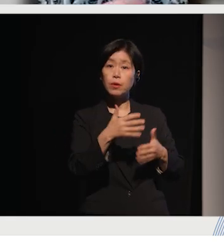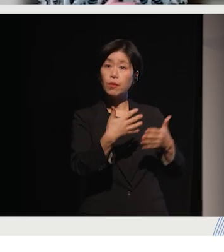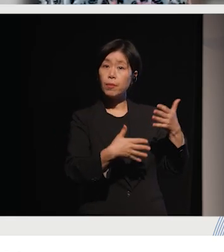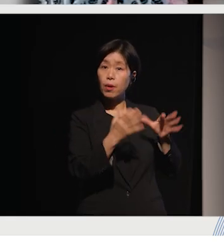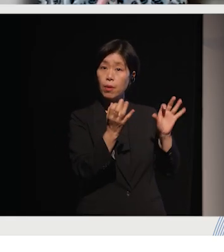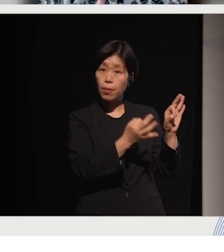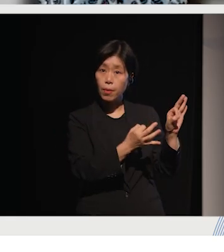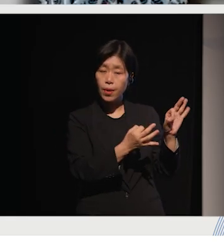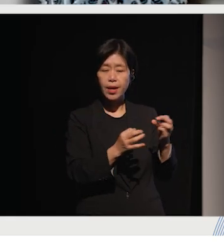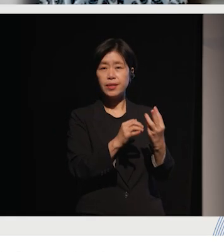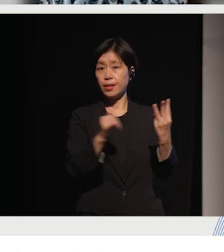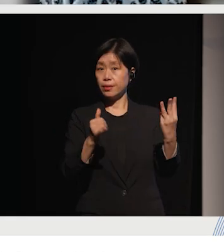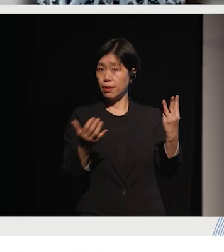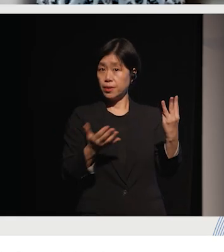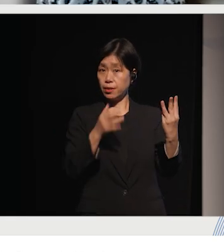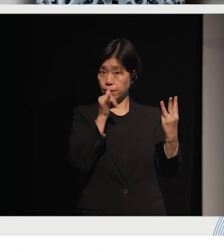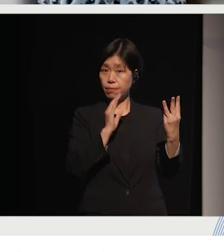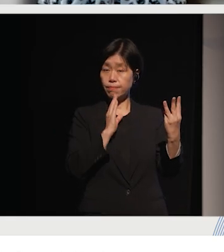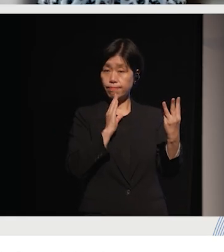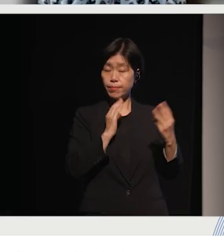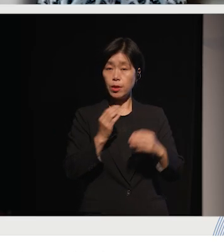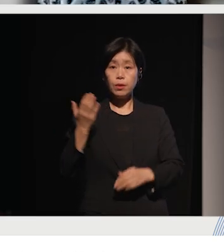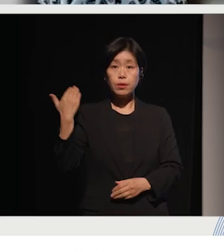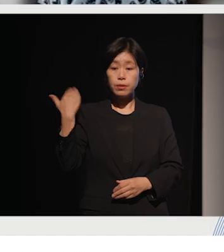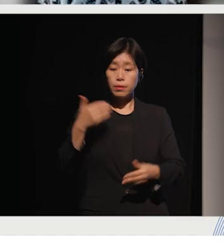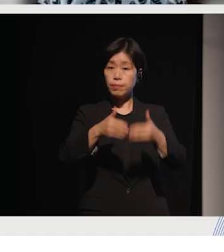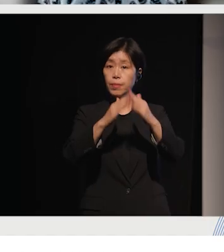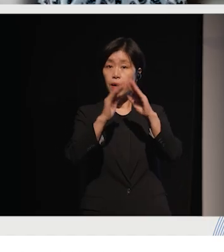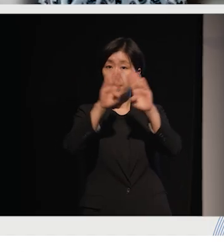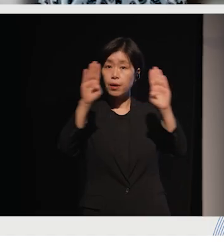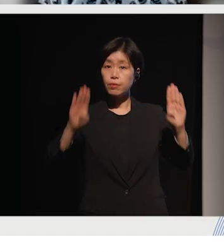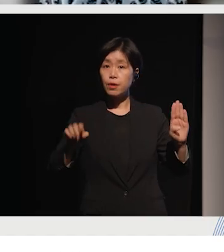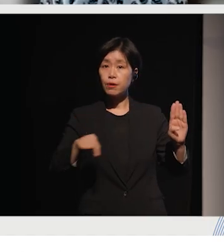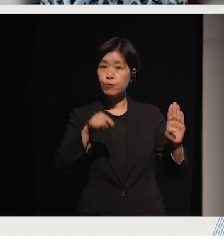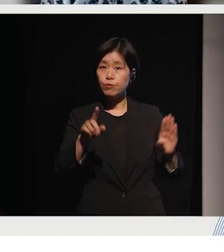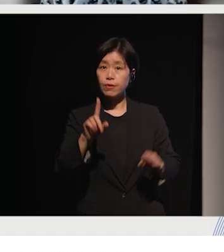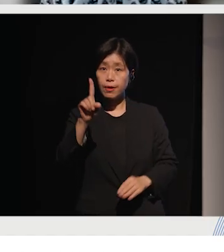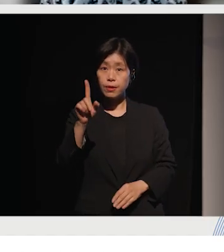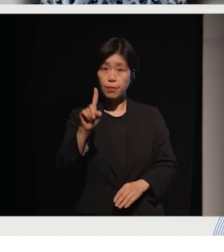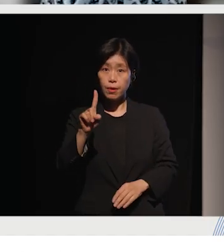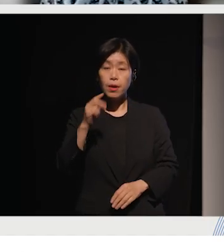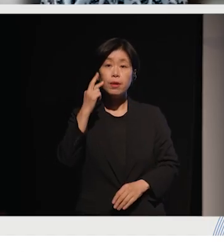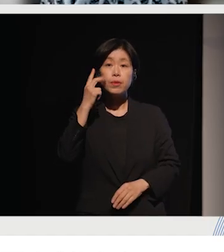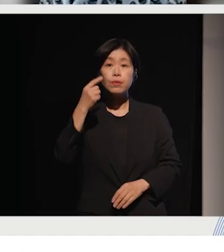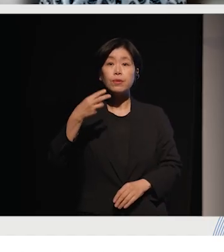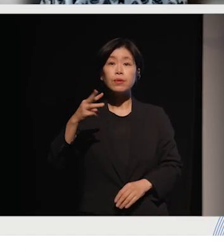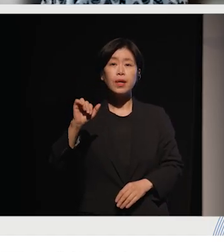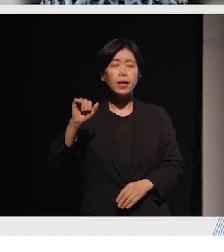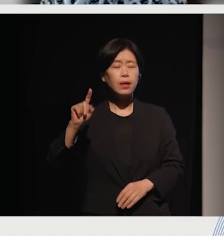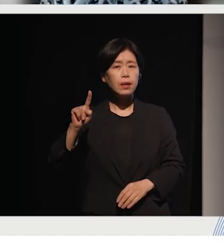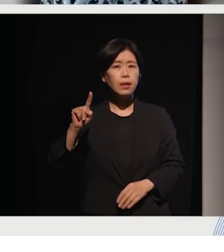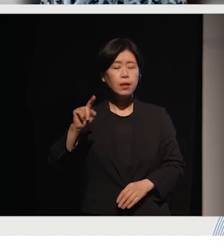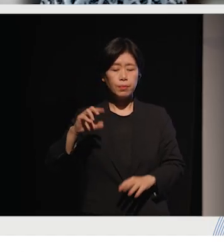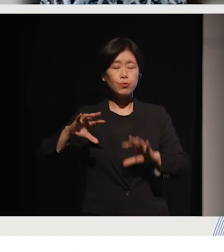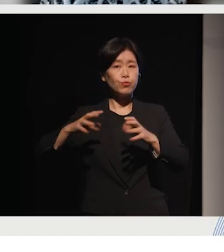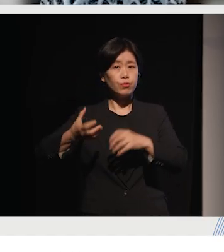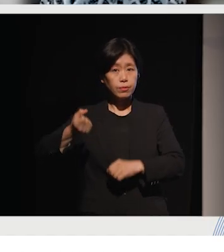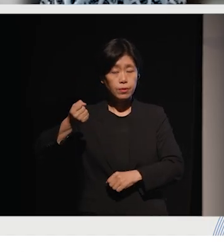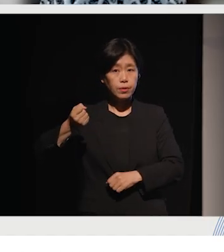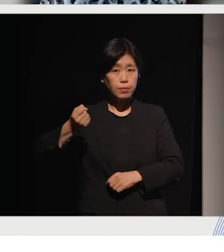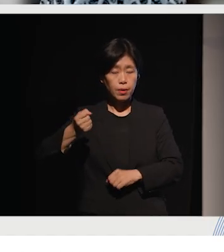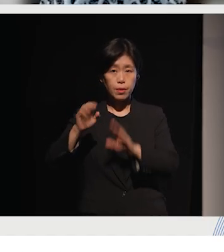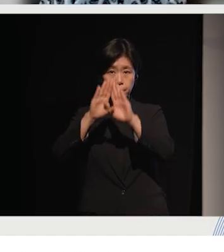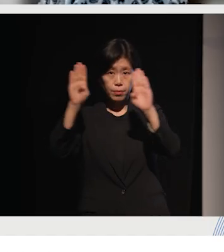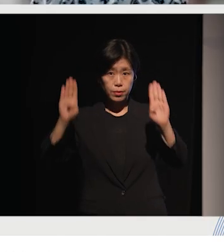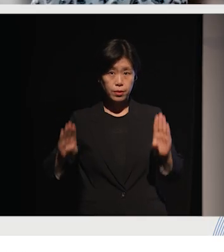and we are reviewing a new exhibition from a gallery in the National Museum of the American Latino, which is one of our